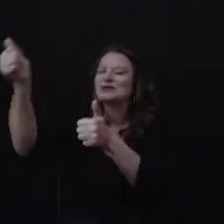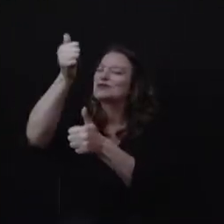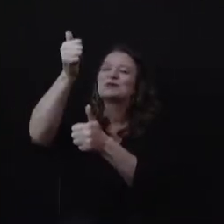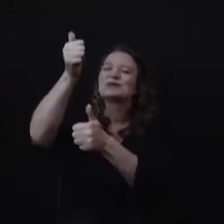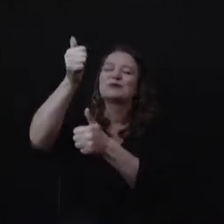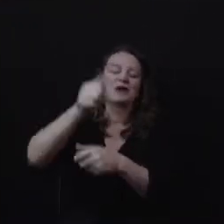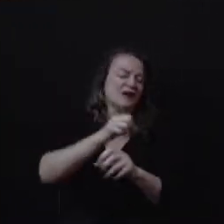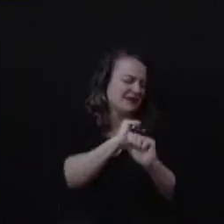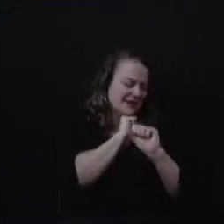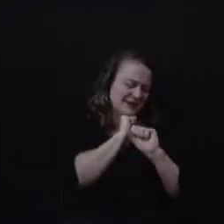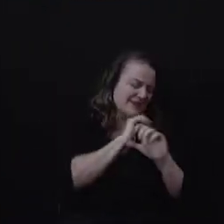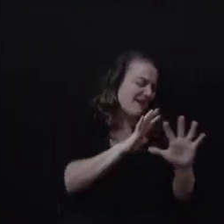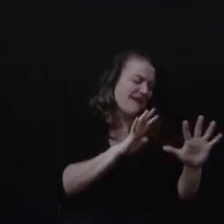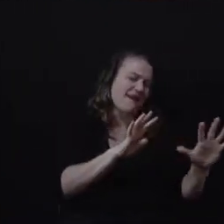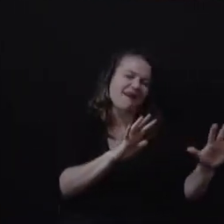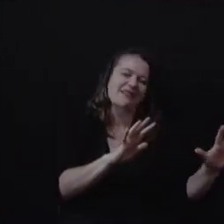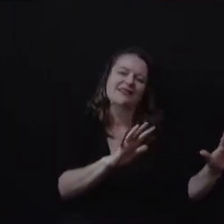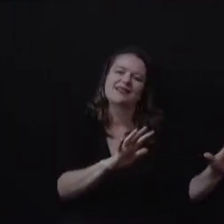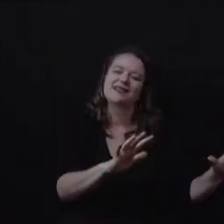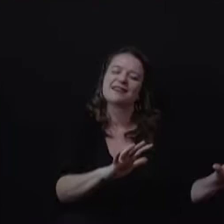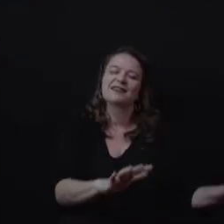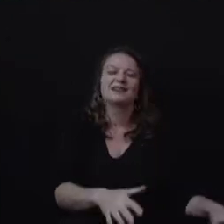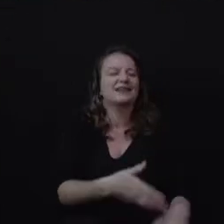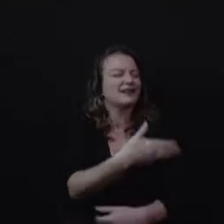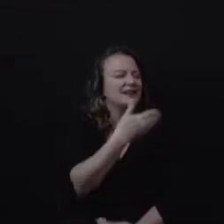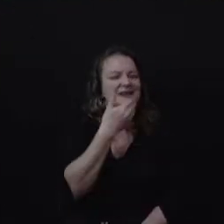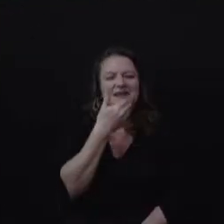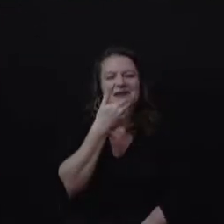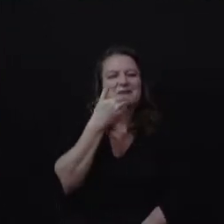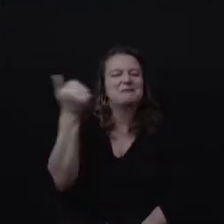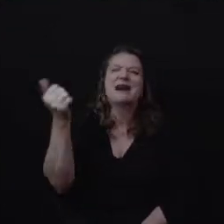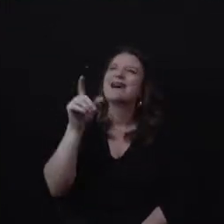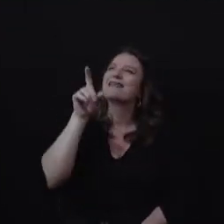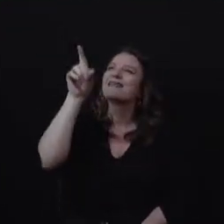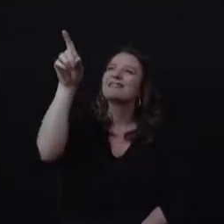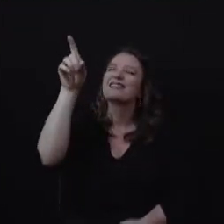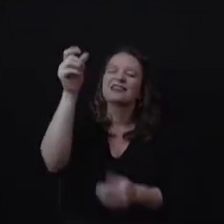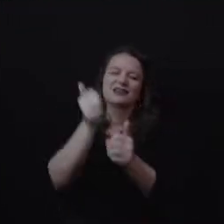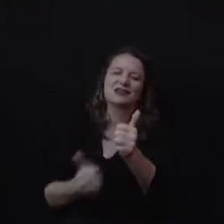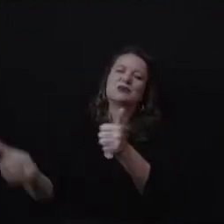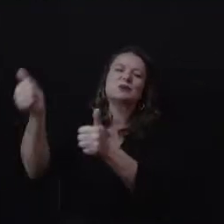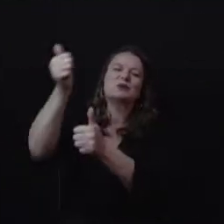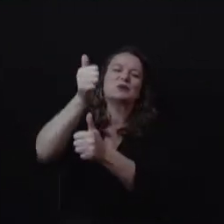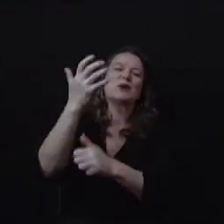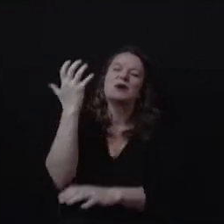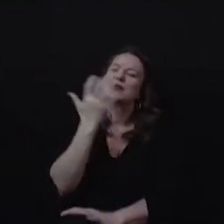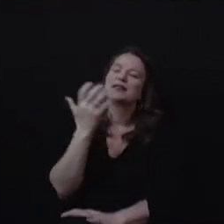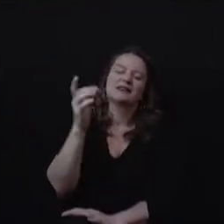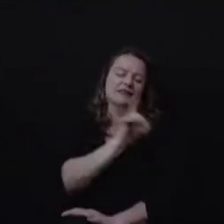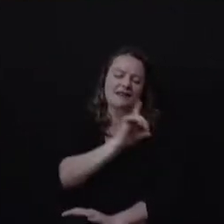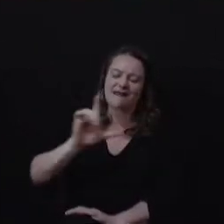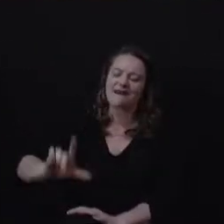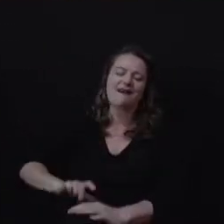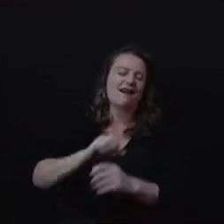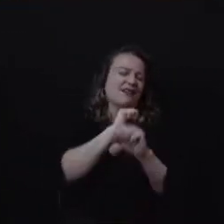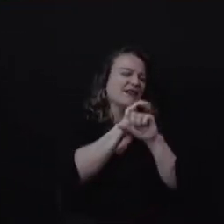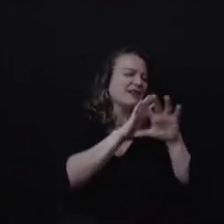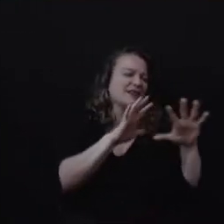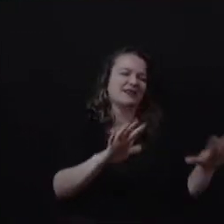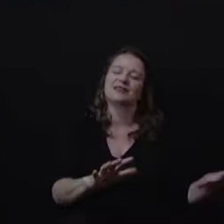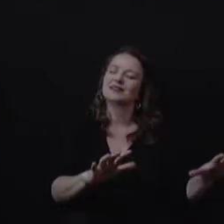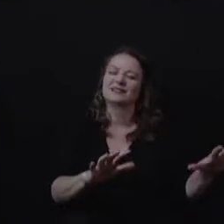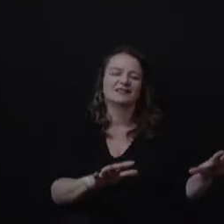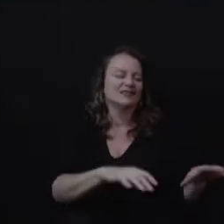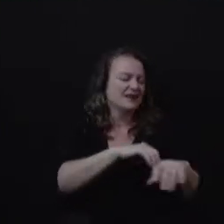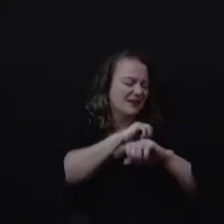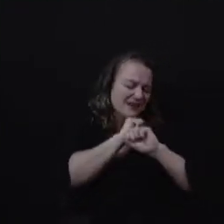you. There's nothing better than you, Lord. There's